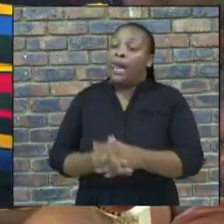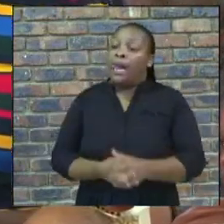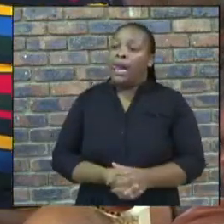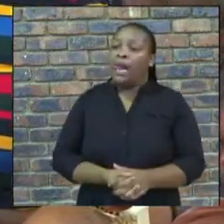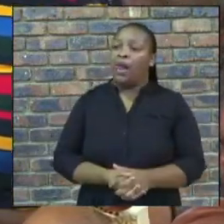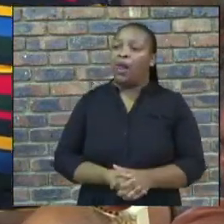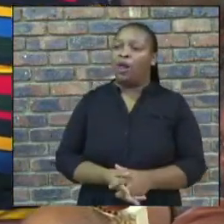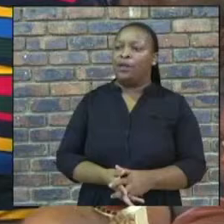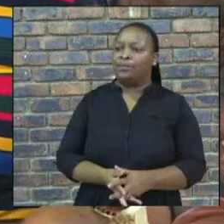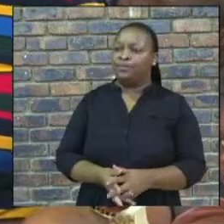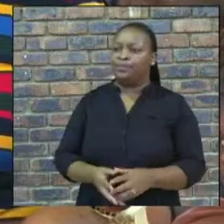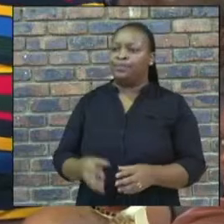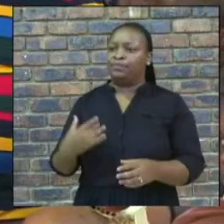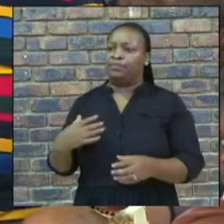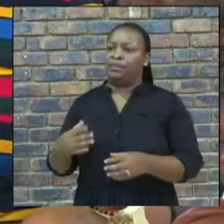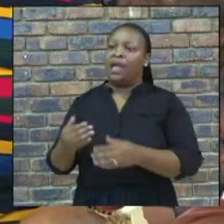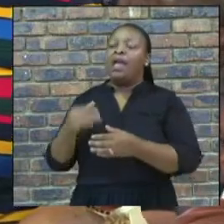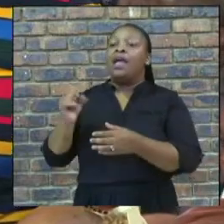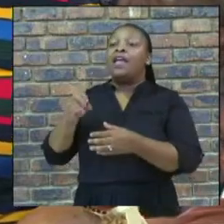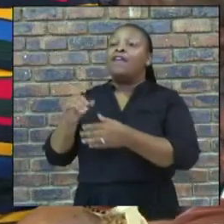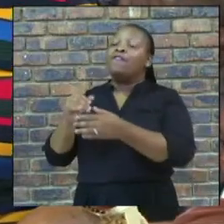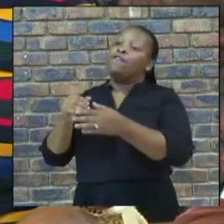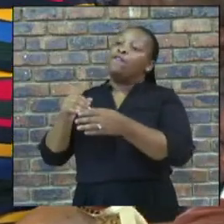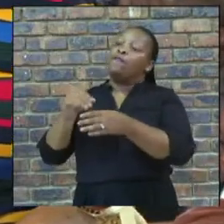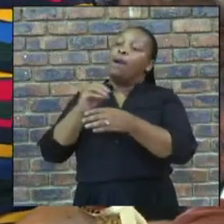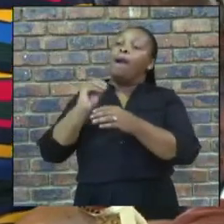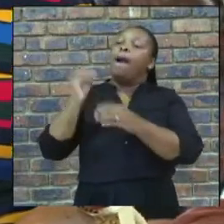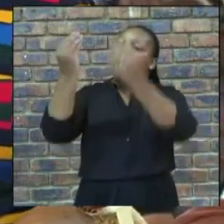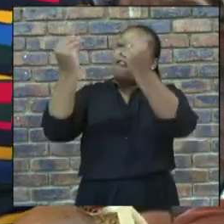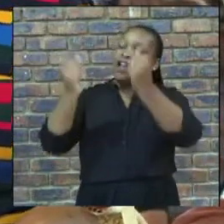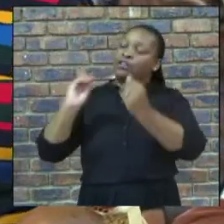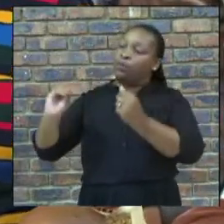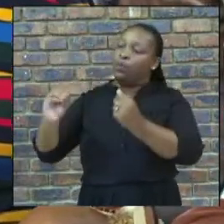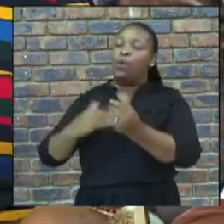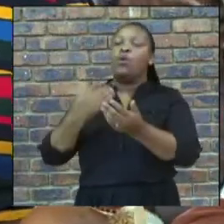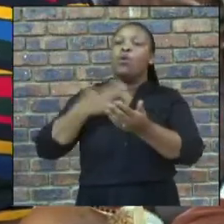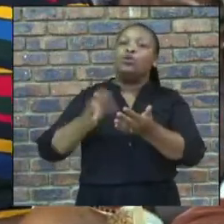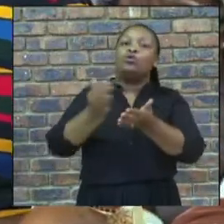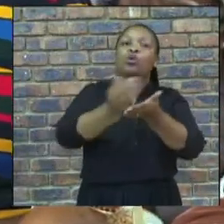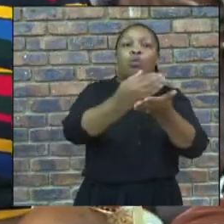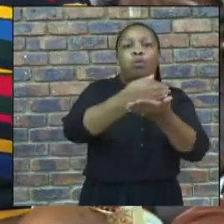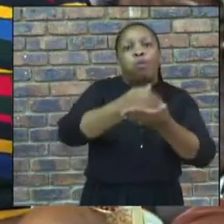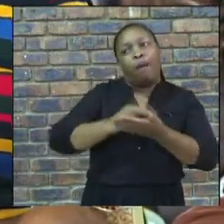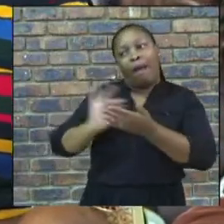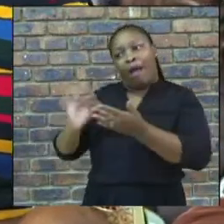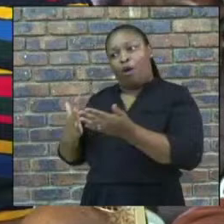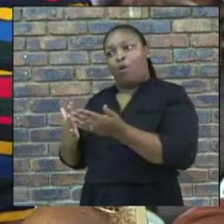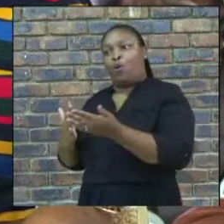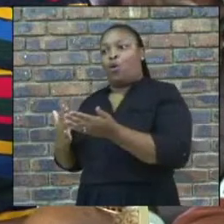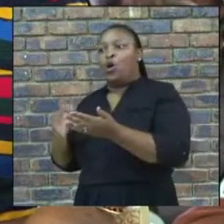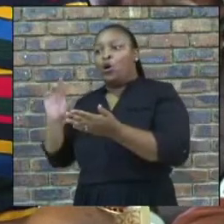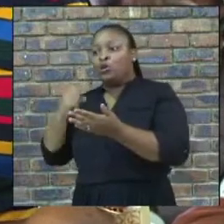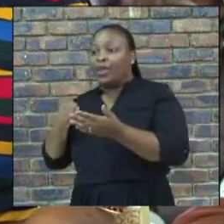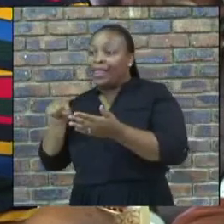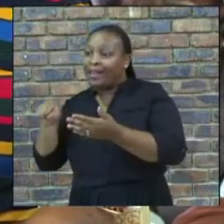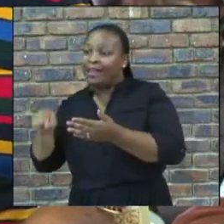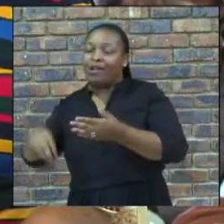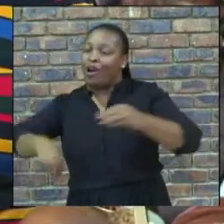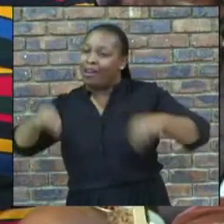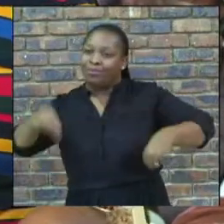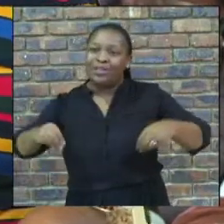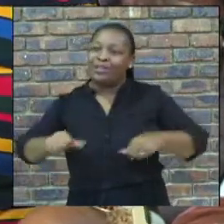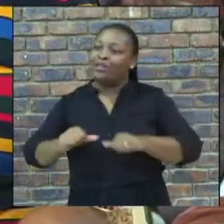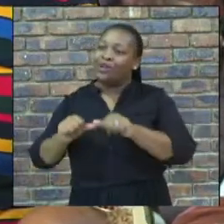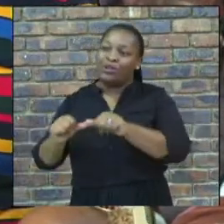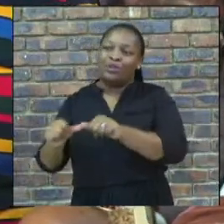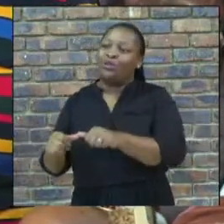So we need to know, how are you going to protect that corruption, and how are you going to deal with those corrupted? And